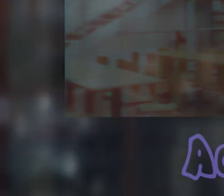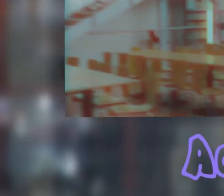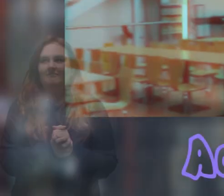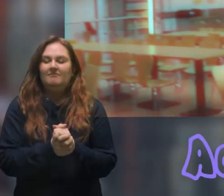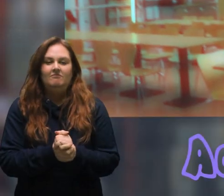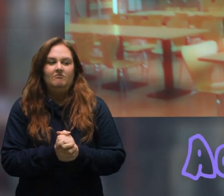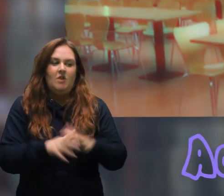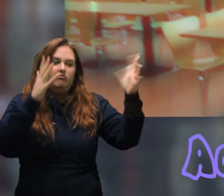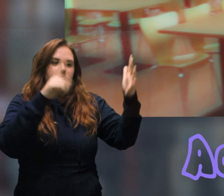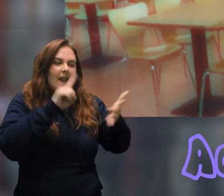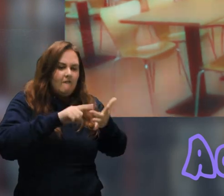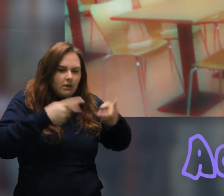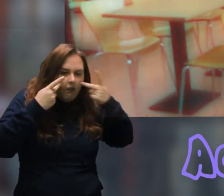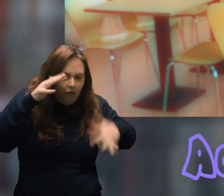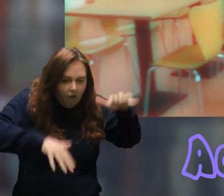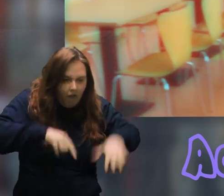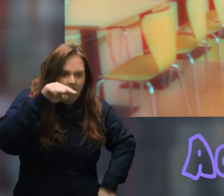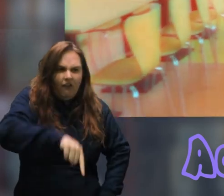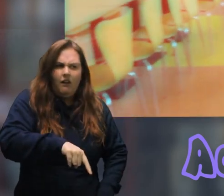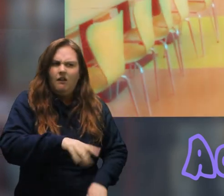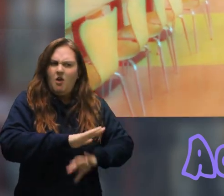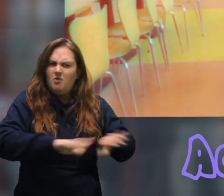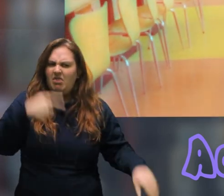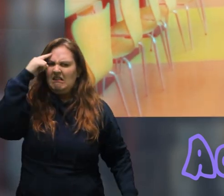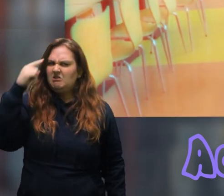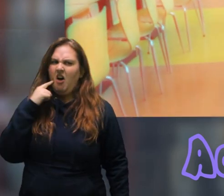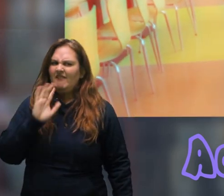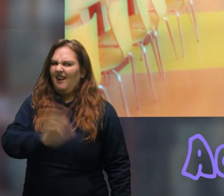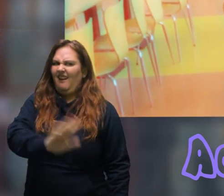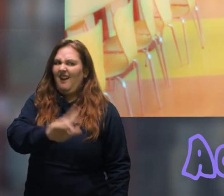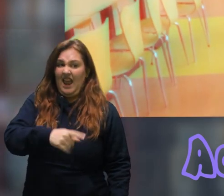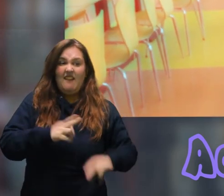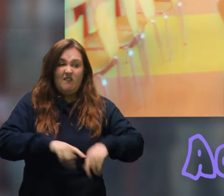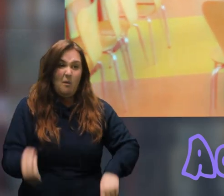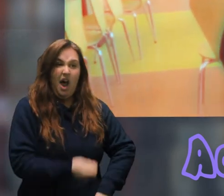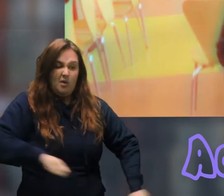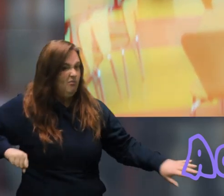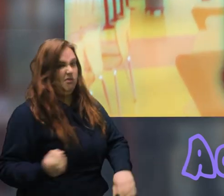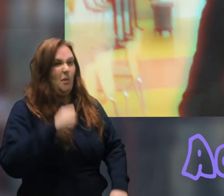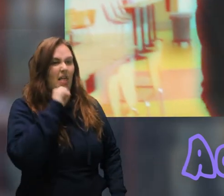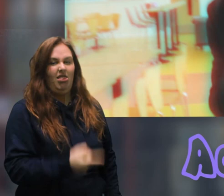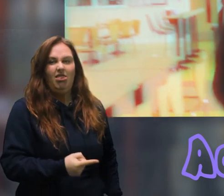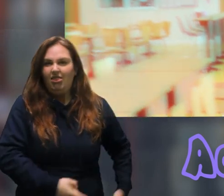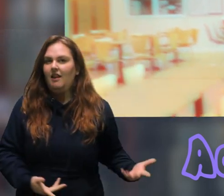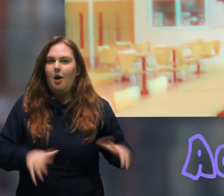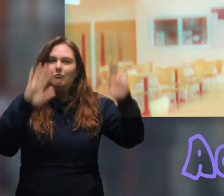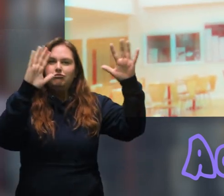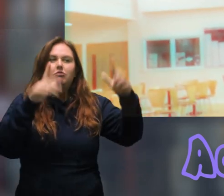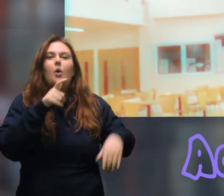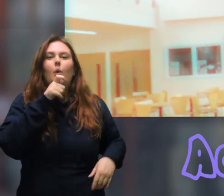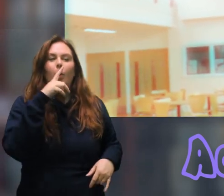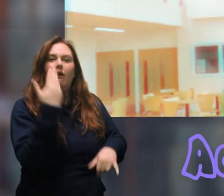And large up Ifras, the man behind the computer. But don't take him lightly, mess with him and he'll do you. And last but not